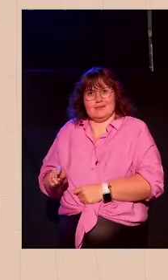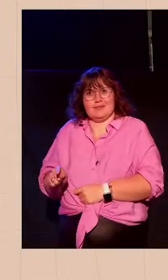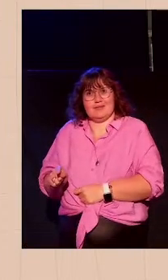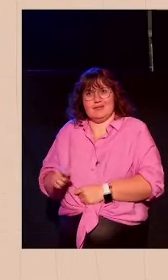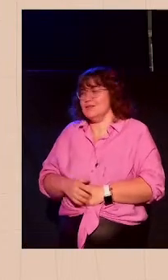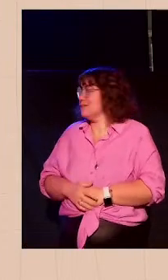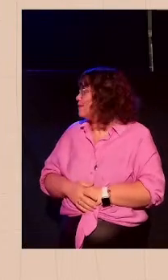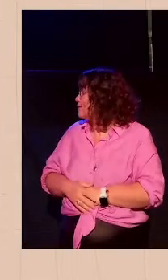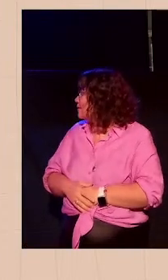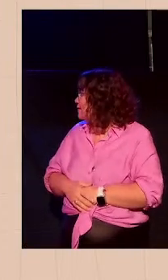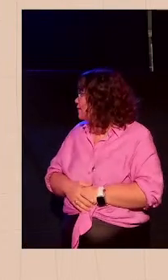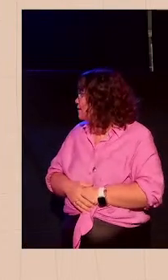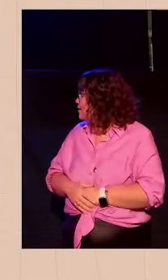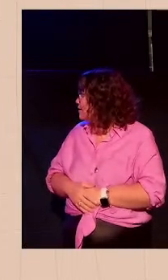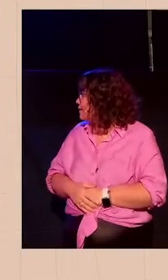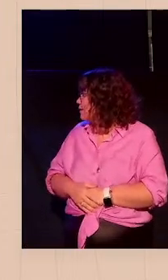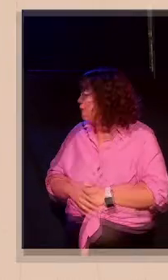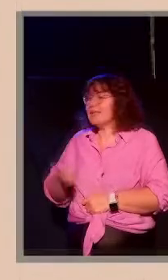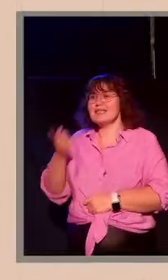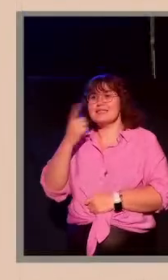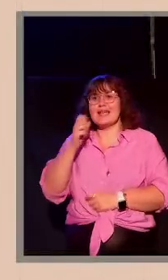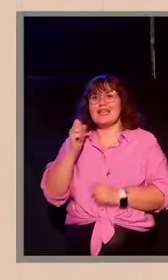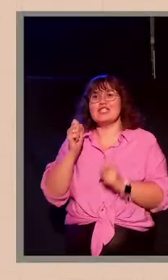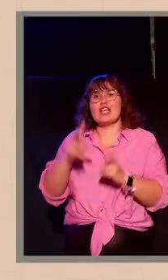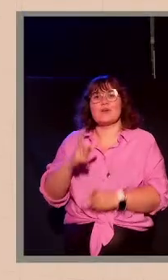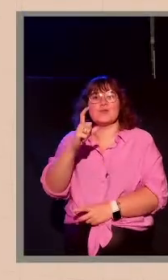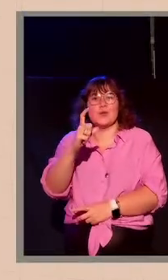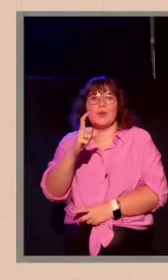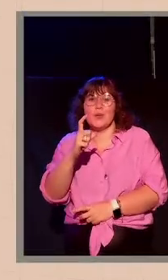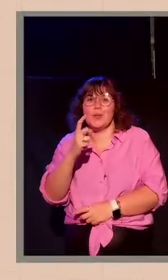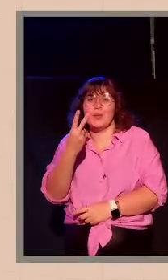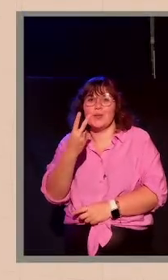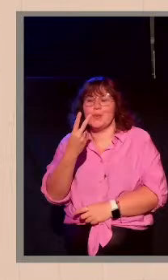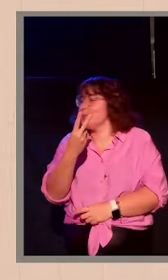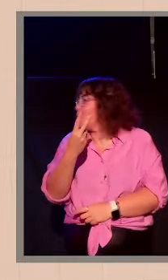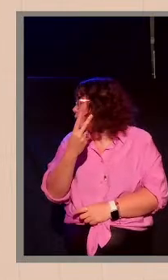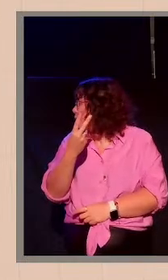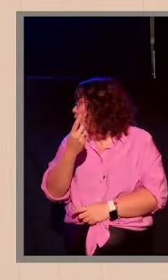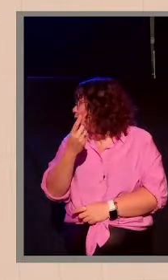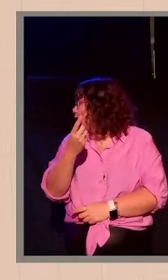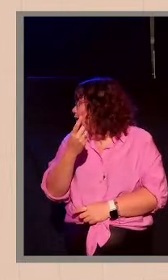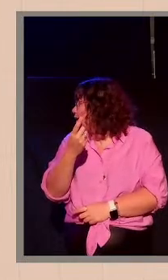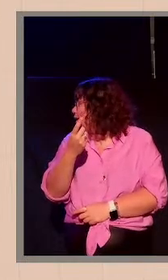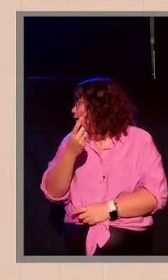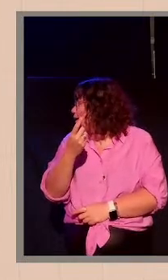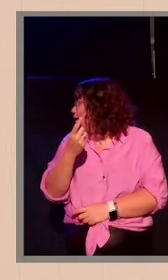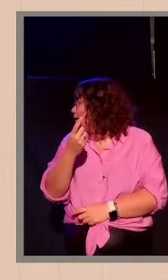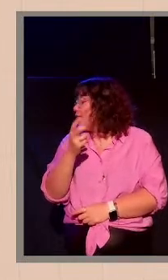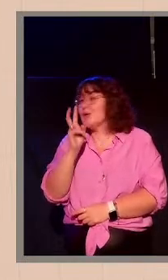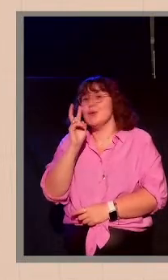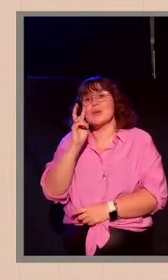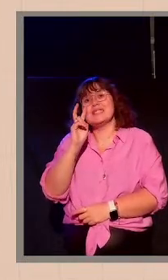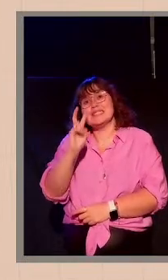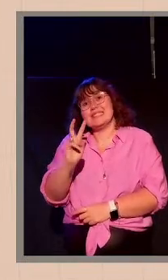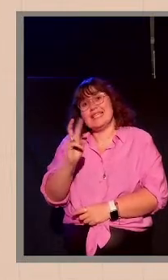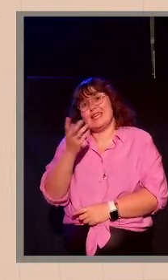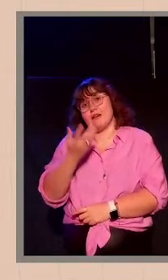let's use channel 2. Yes, here we go. That worked well. Okay, so currently you can see